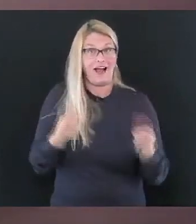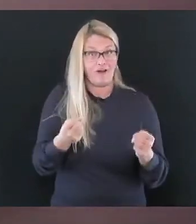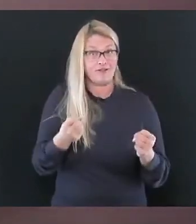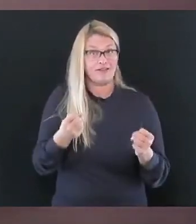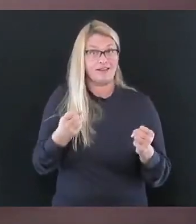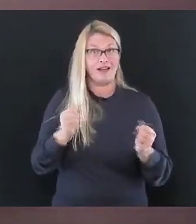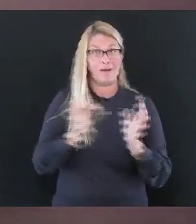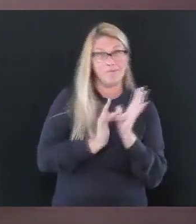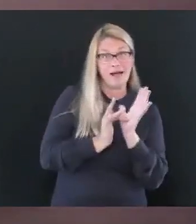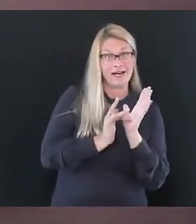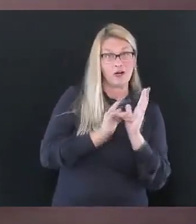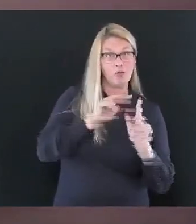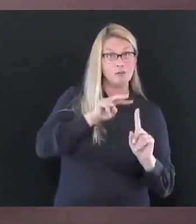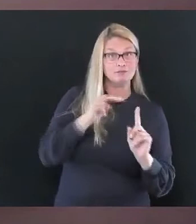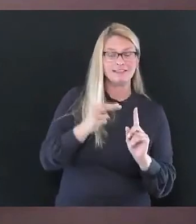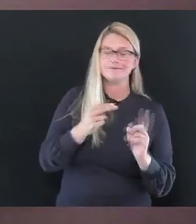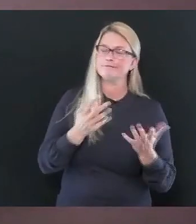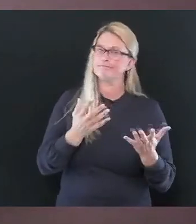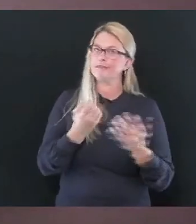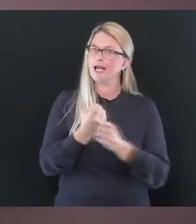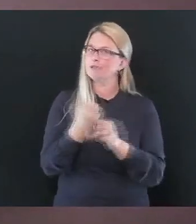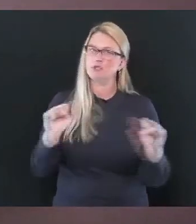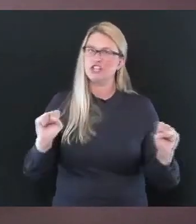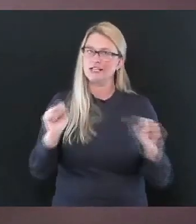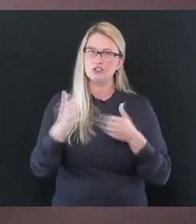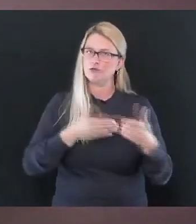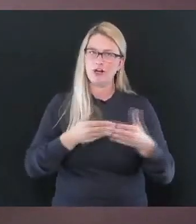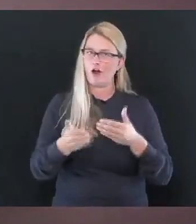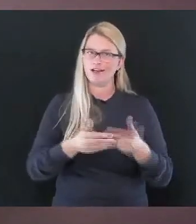the protection that we should do is the same no matter what your color